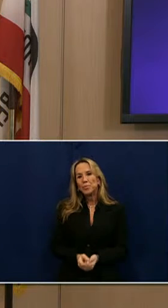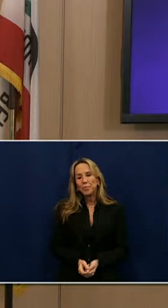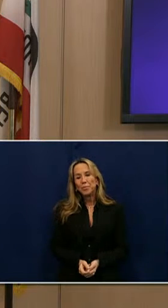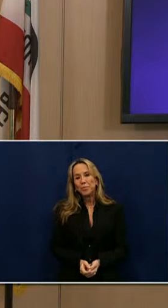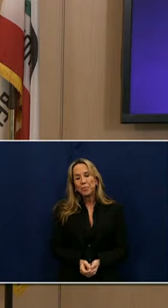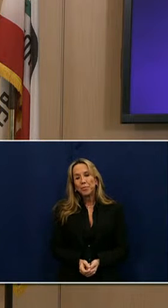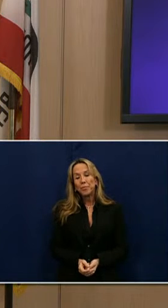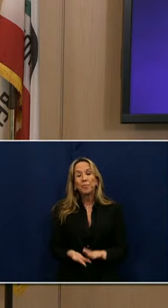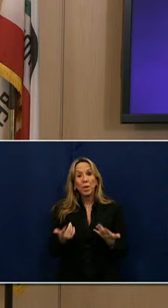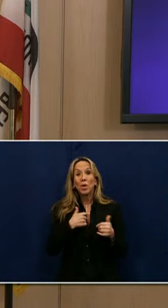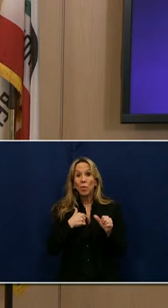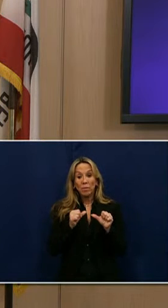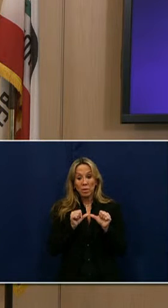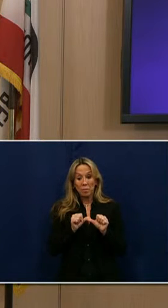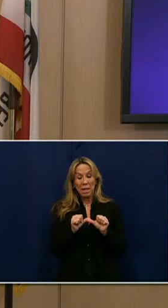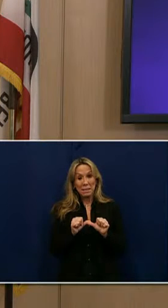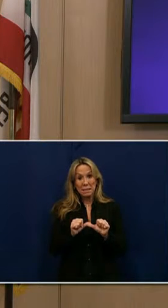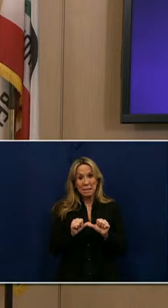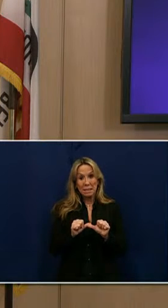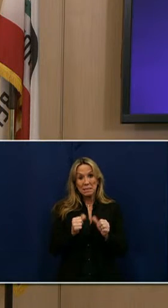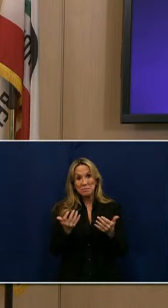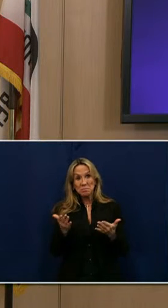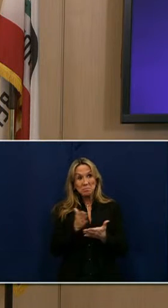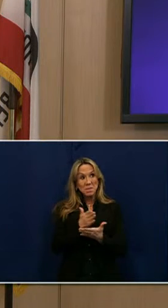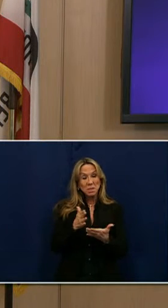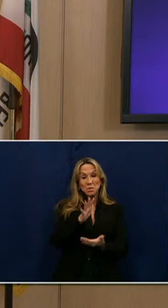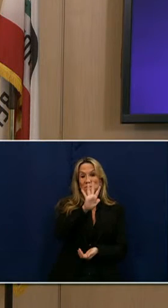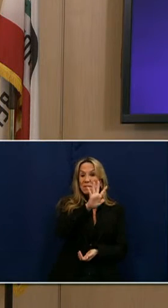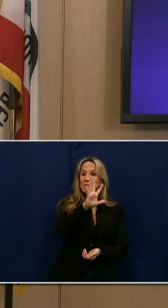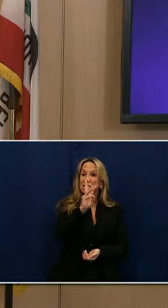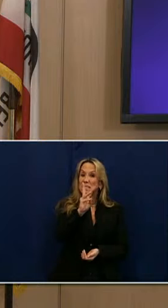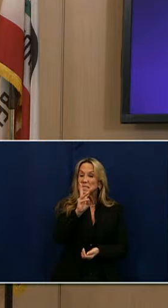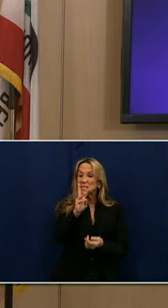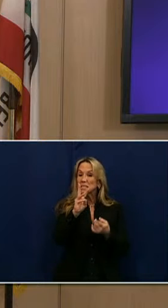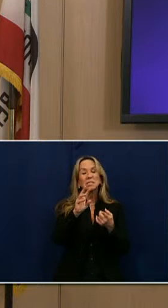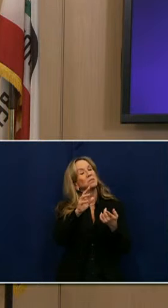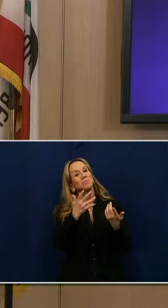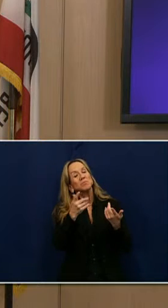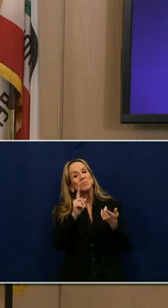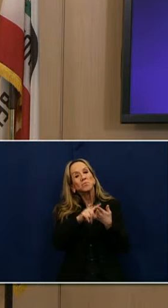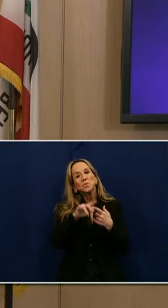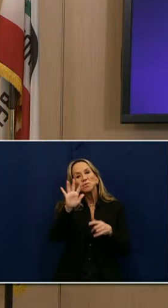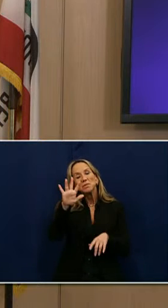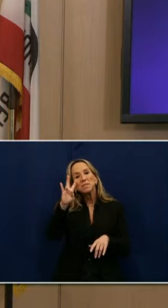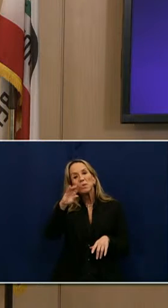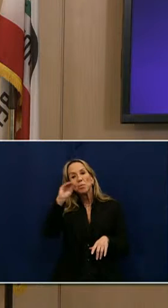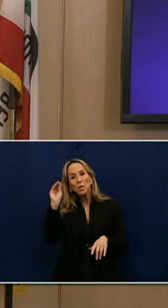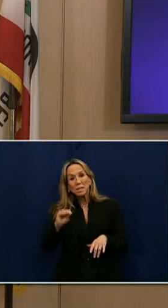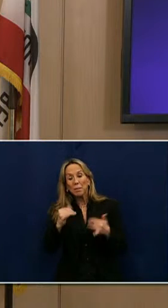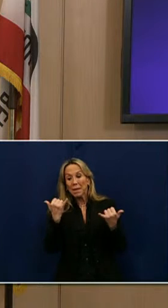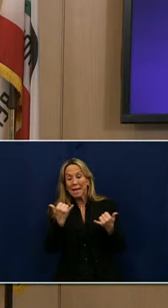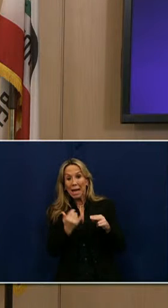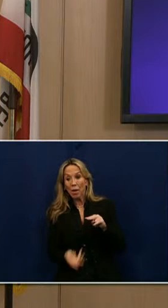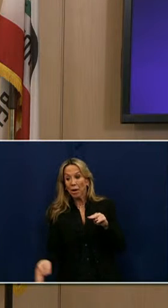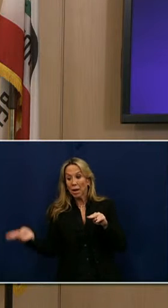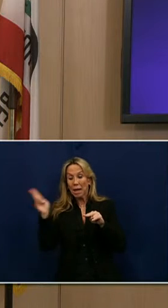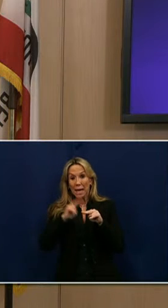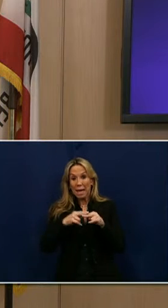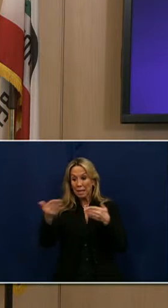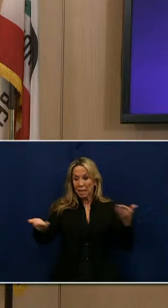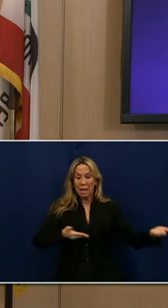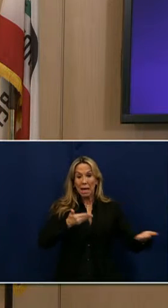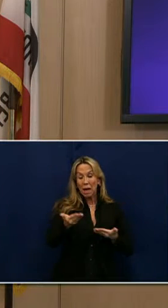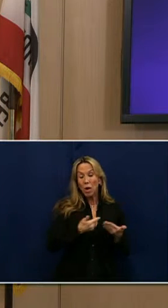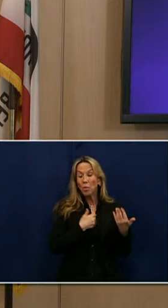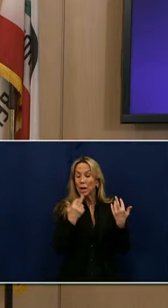to, we've maintained between 56 and 27%, and with bringing on additional staff,